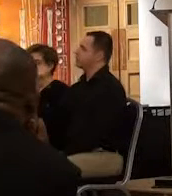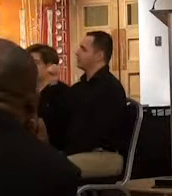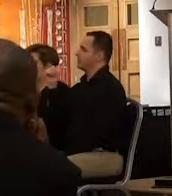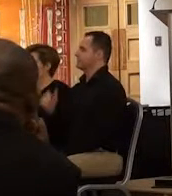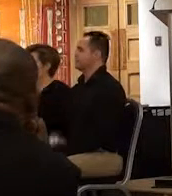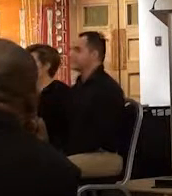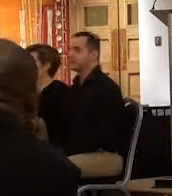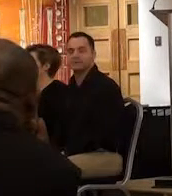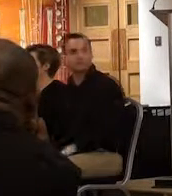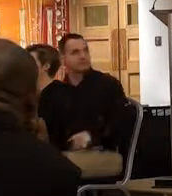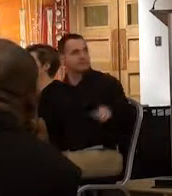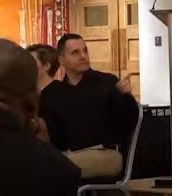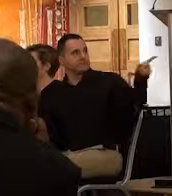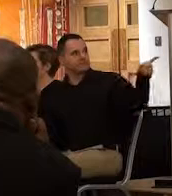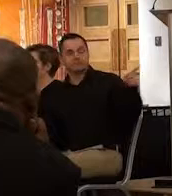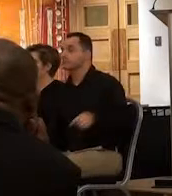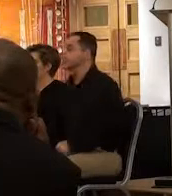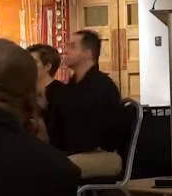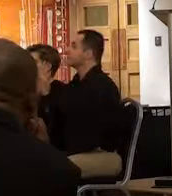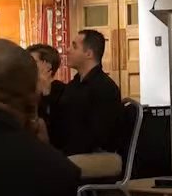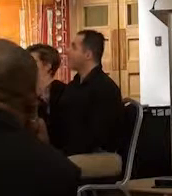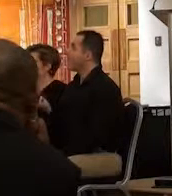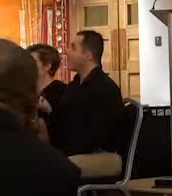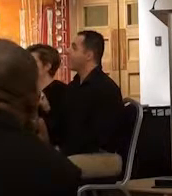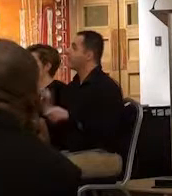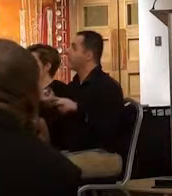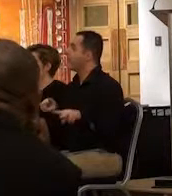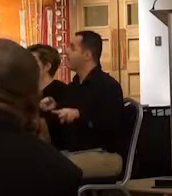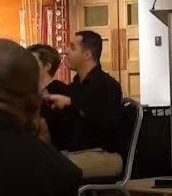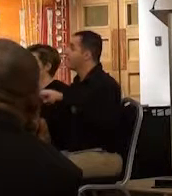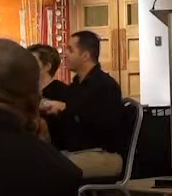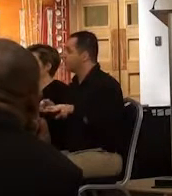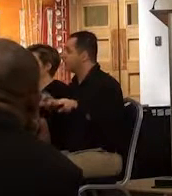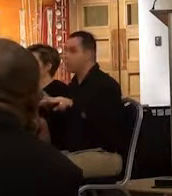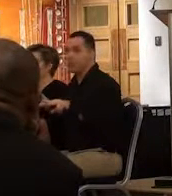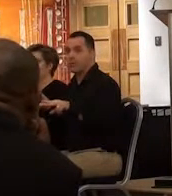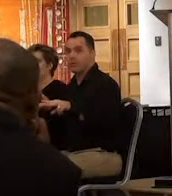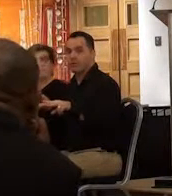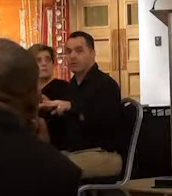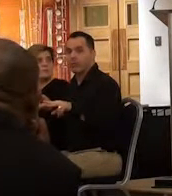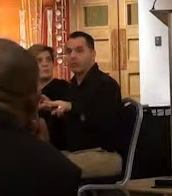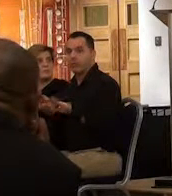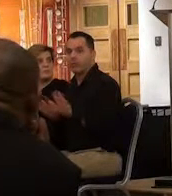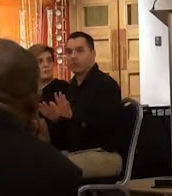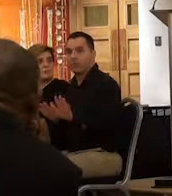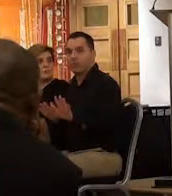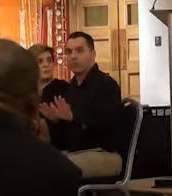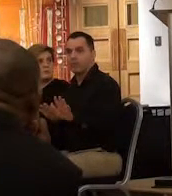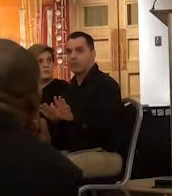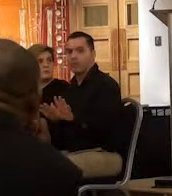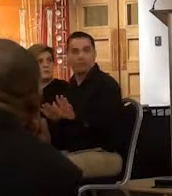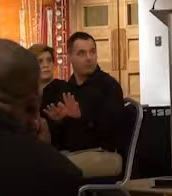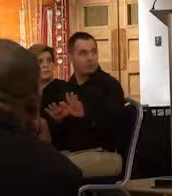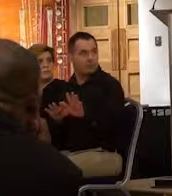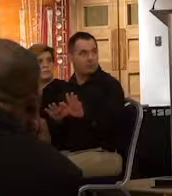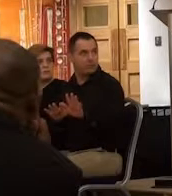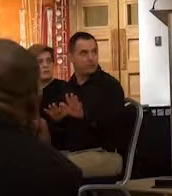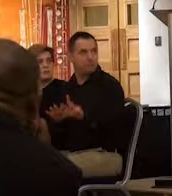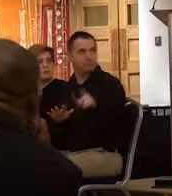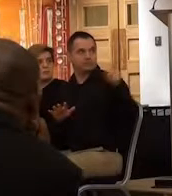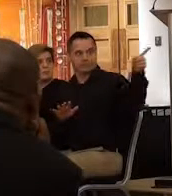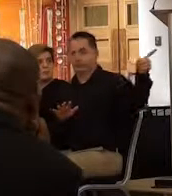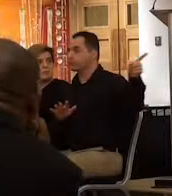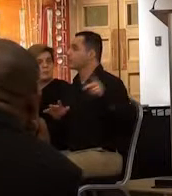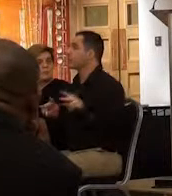school, there is a video that Richard, the anti-bullying. No. Sorry, there's two. There's one